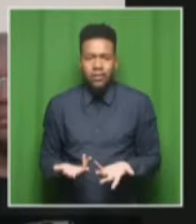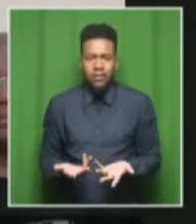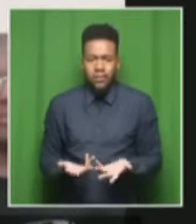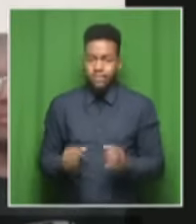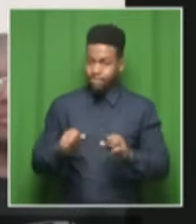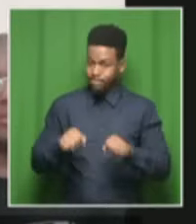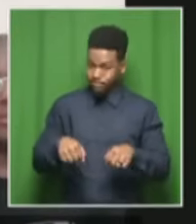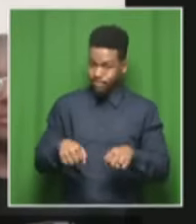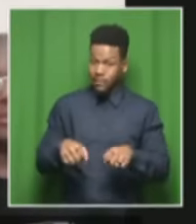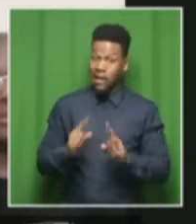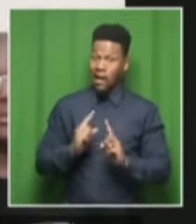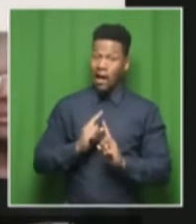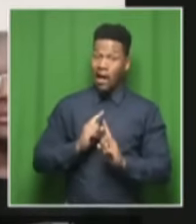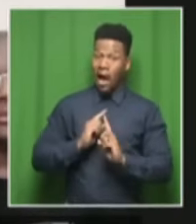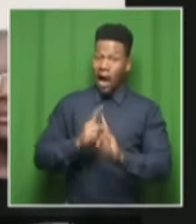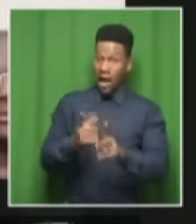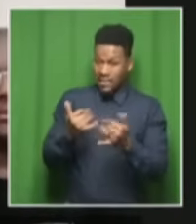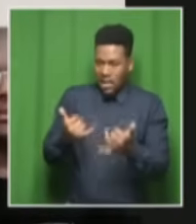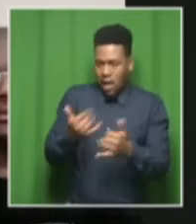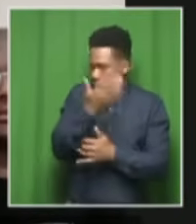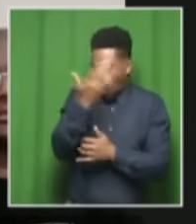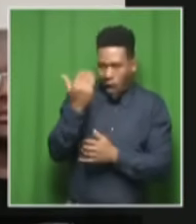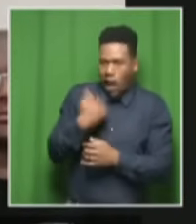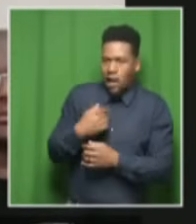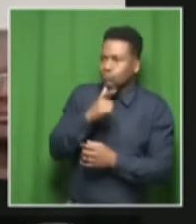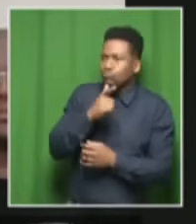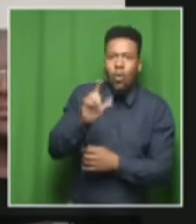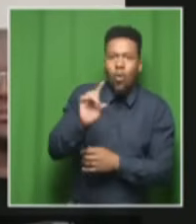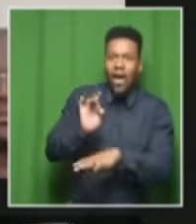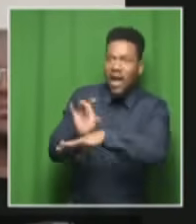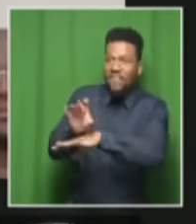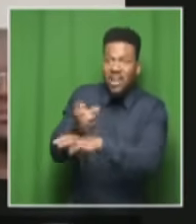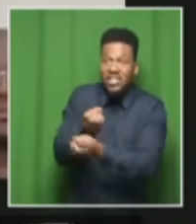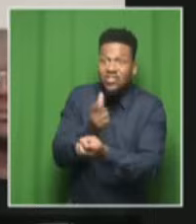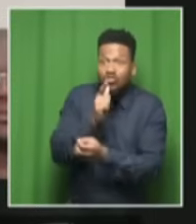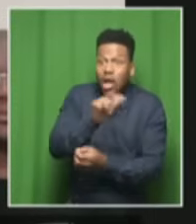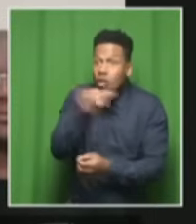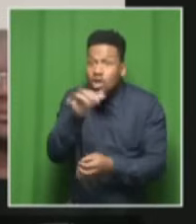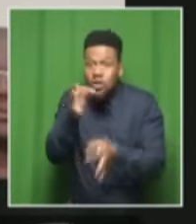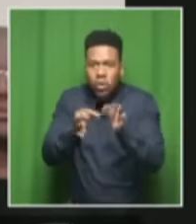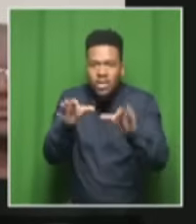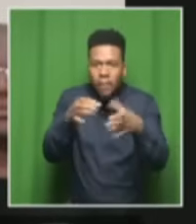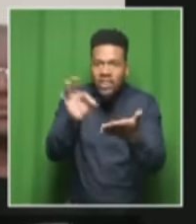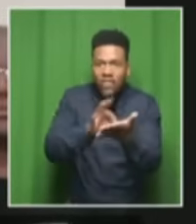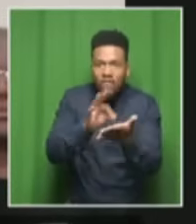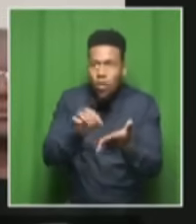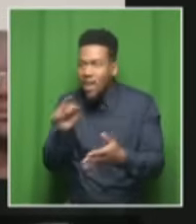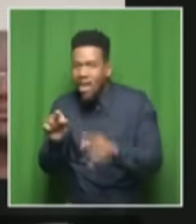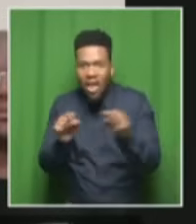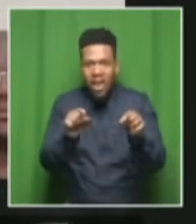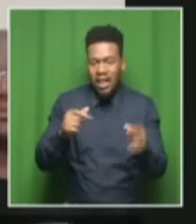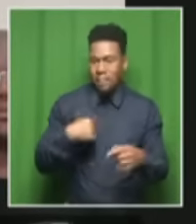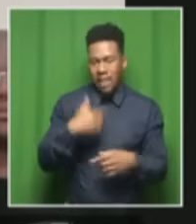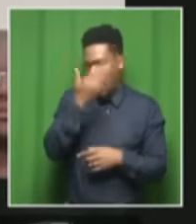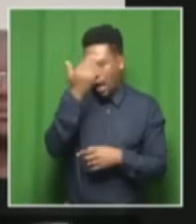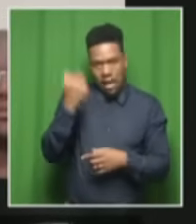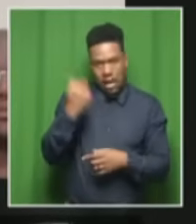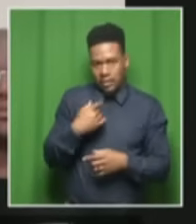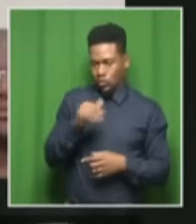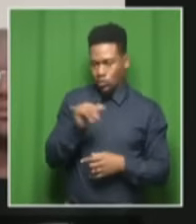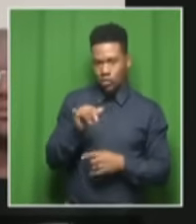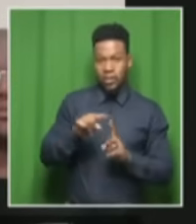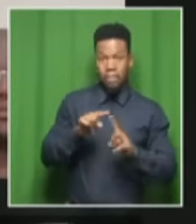concrete answer. Like, I don't know what to advise people when it comes to which party you should vote for. Mm. But I think it is important for us to